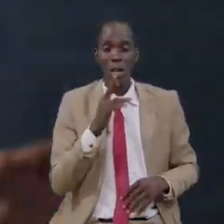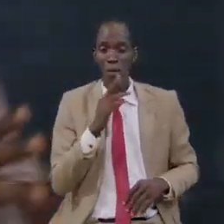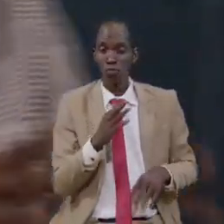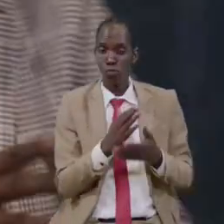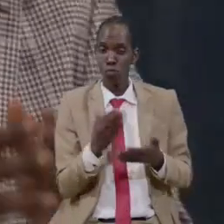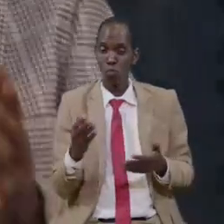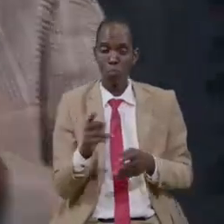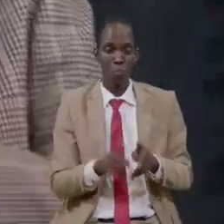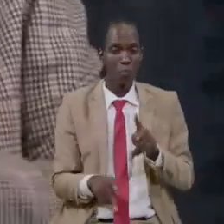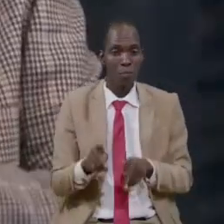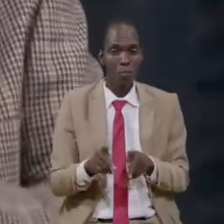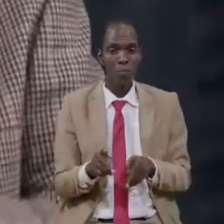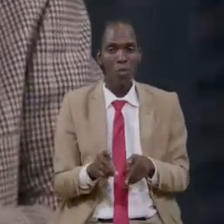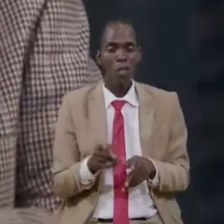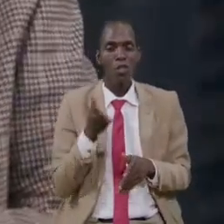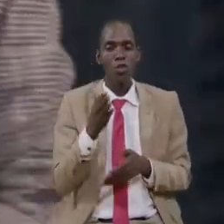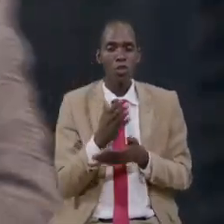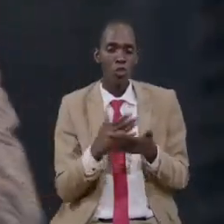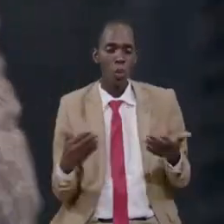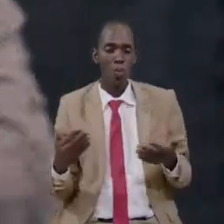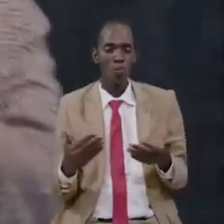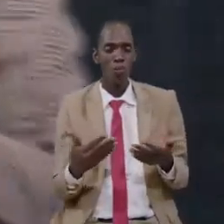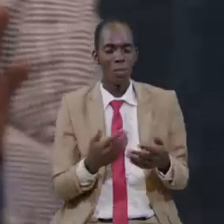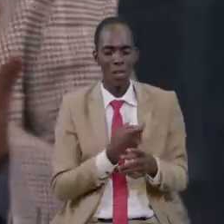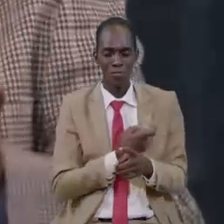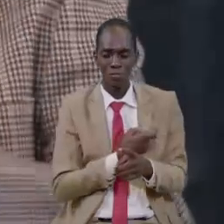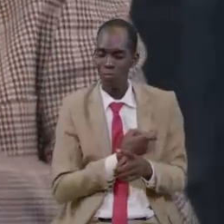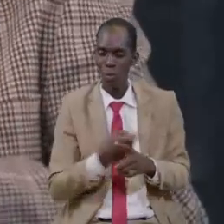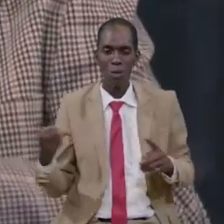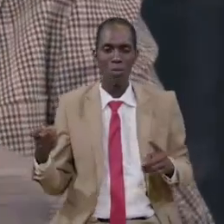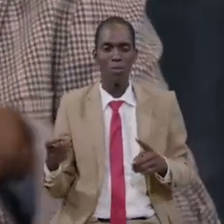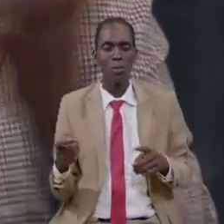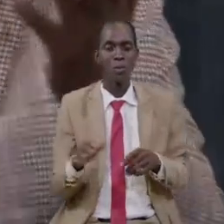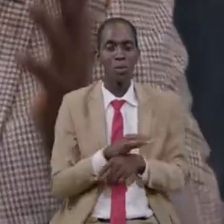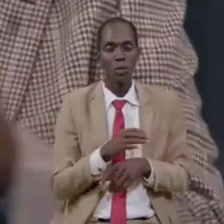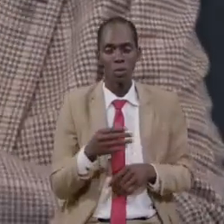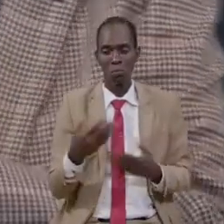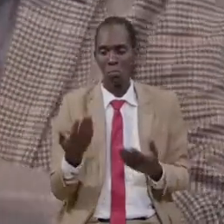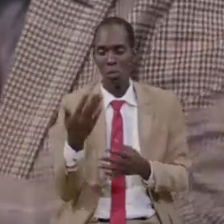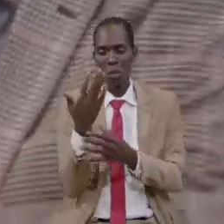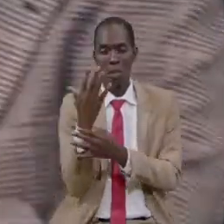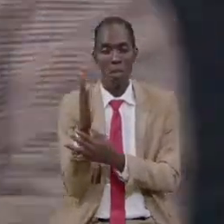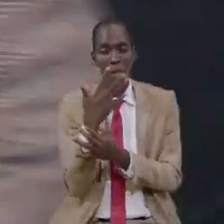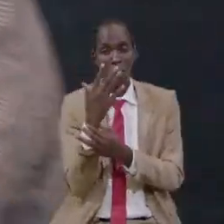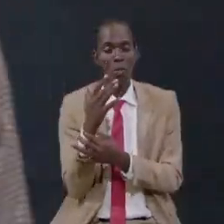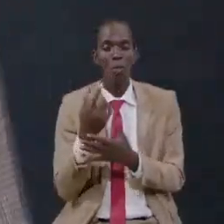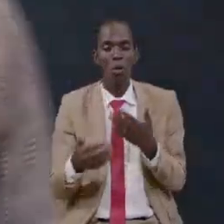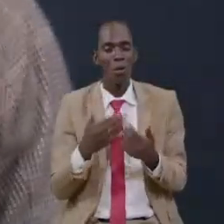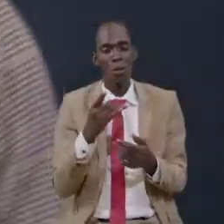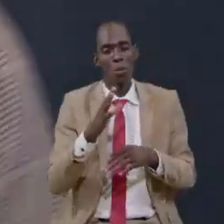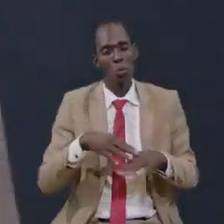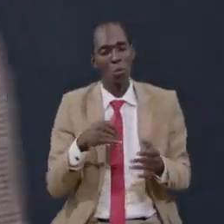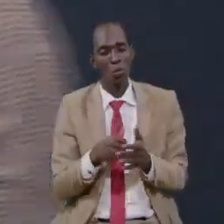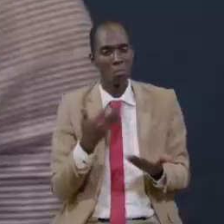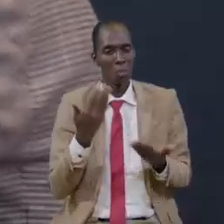some harmful leaves. Whatever you call it, you can call it marijuana.